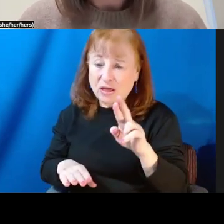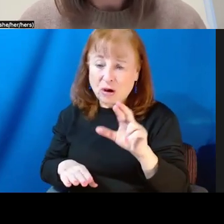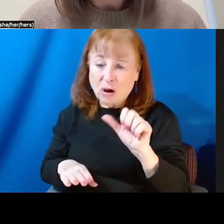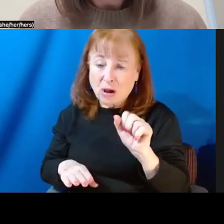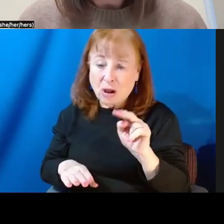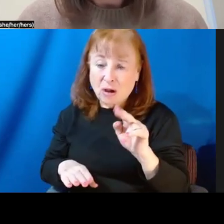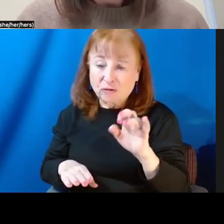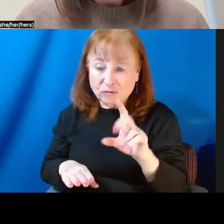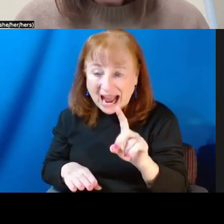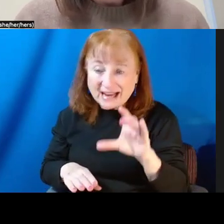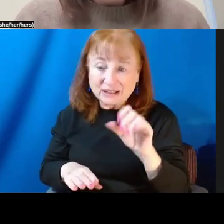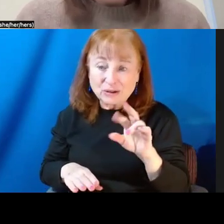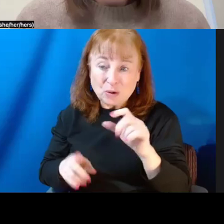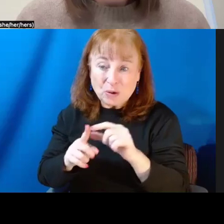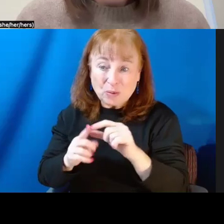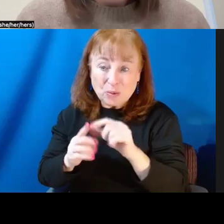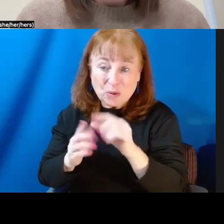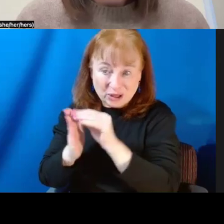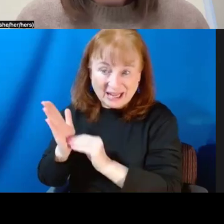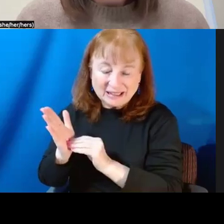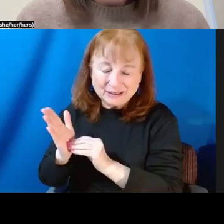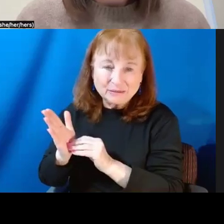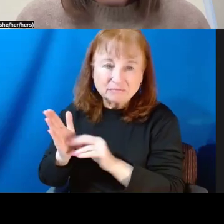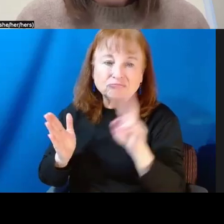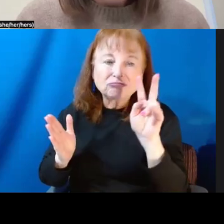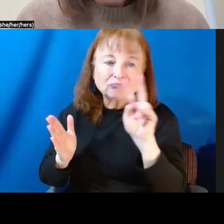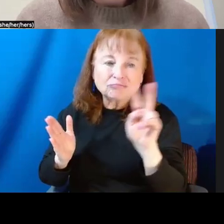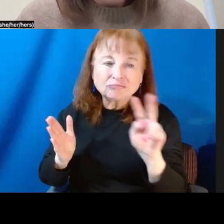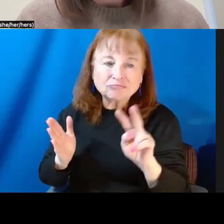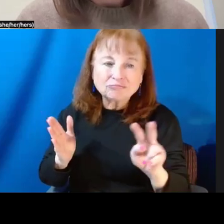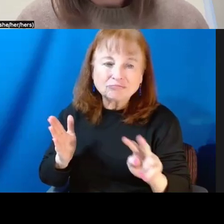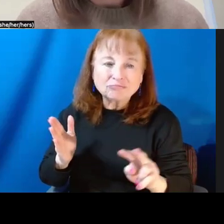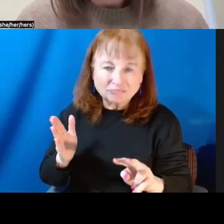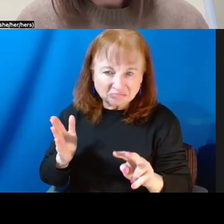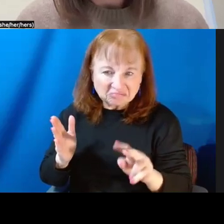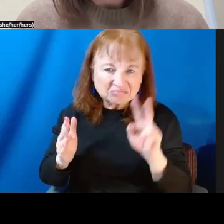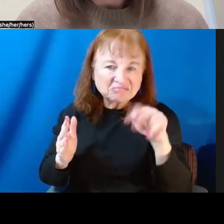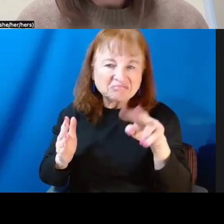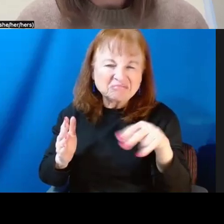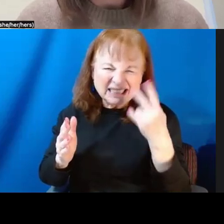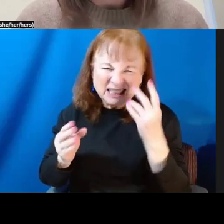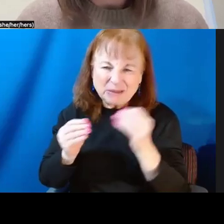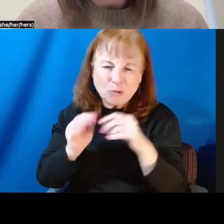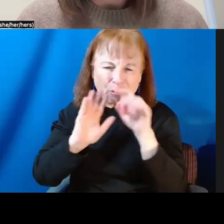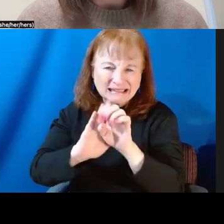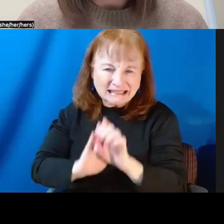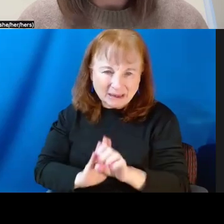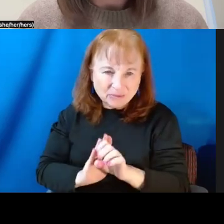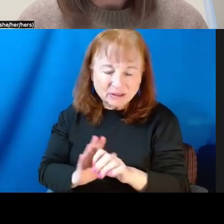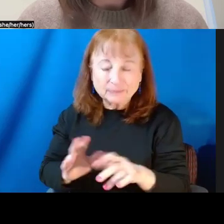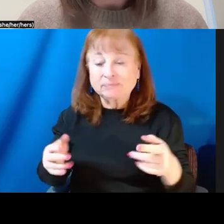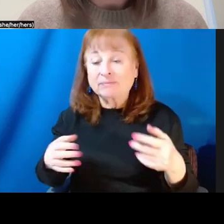list. And you can kind of follow this column down for more examples. So if we look at